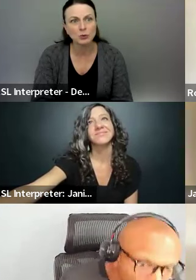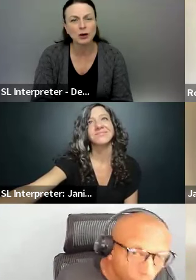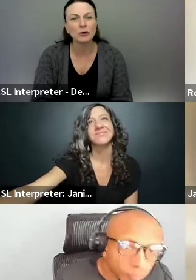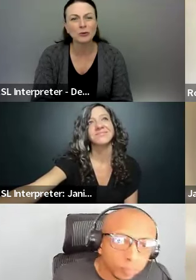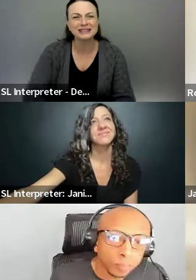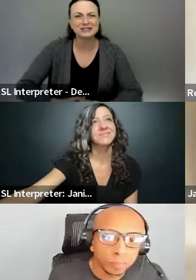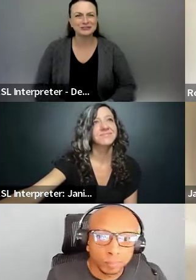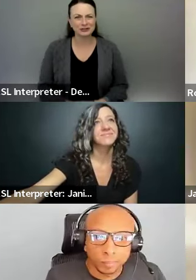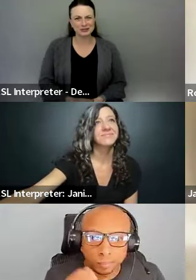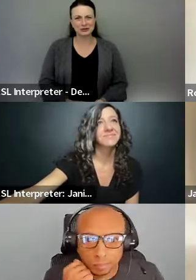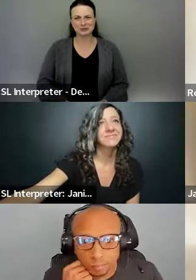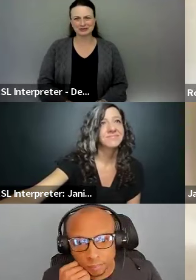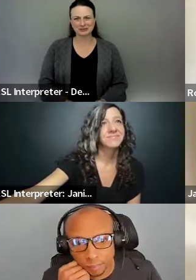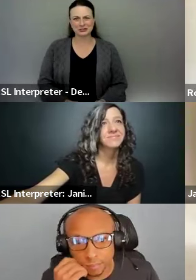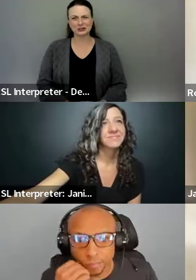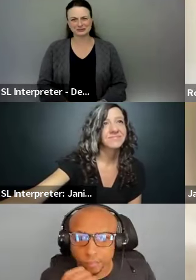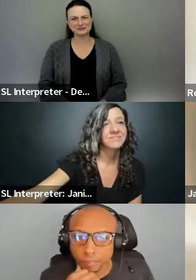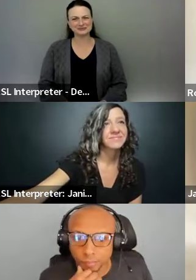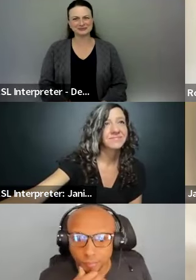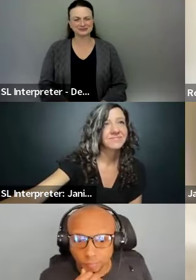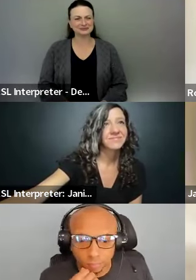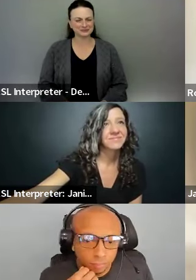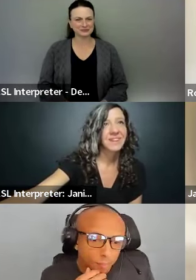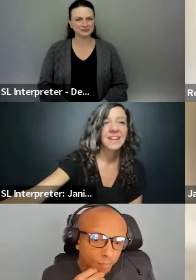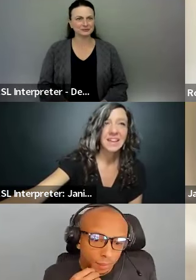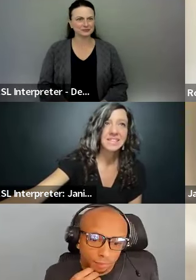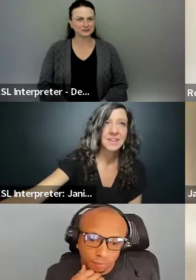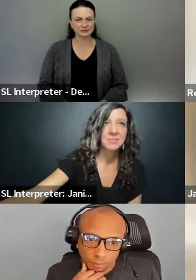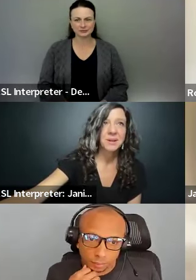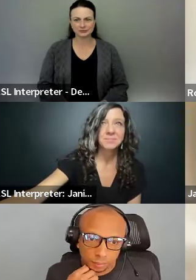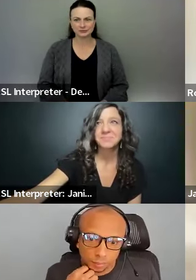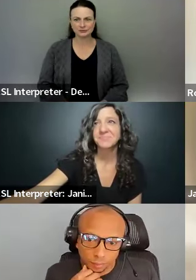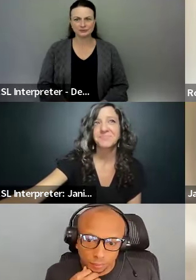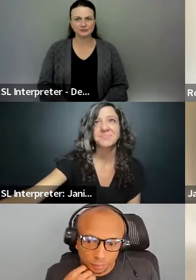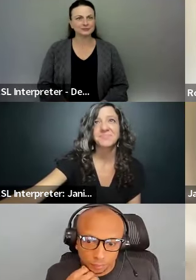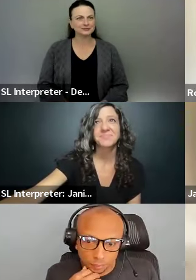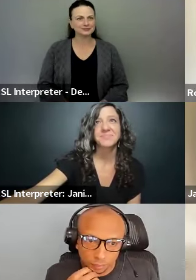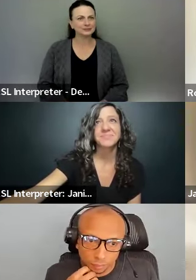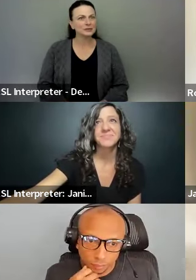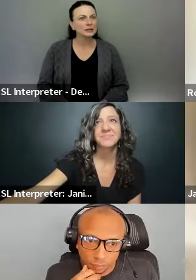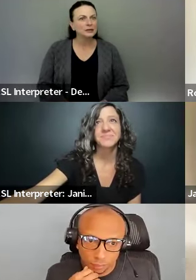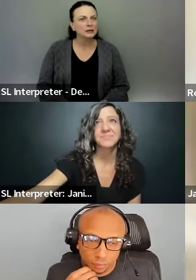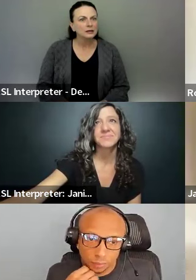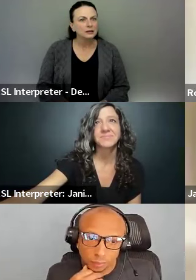Yeah, because we want more wins for this group, for sure. Yes, thank you, Milad.